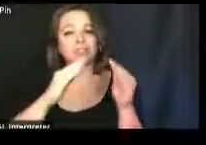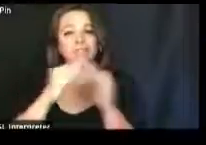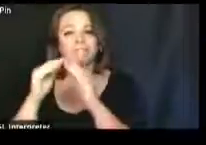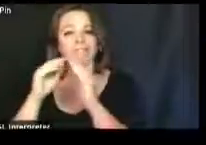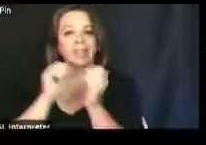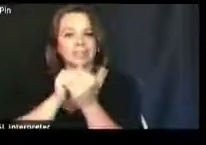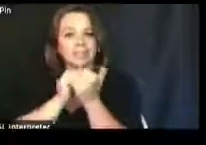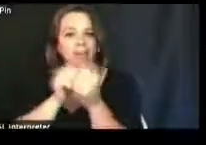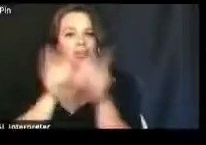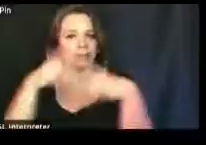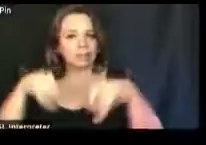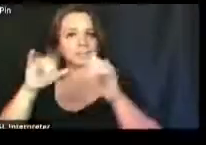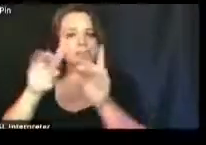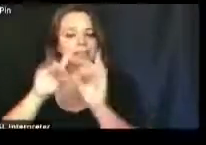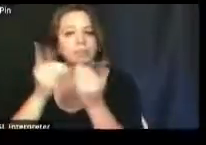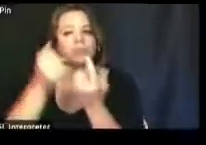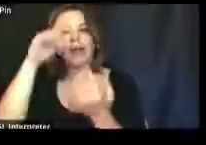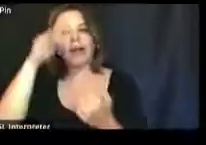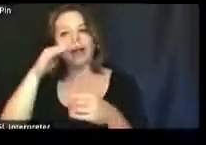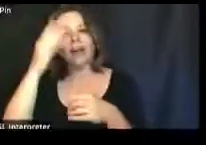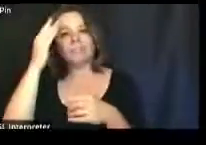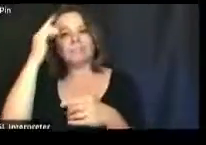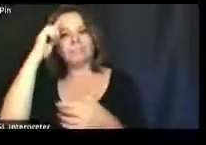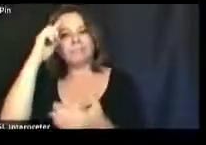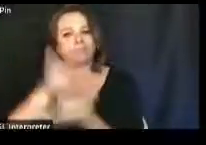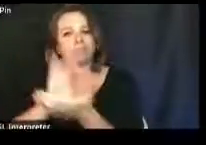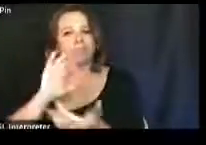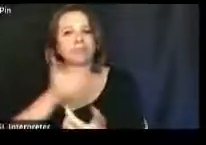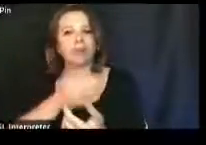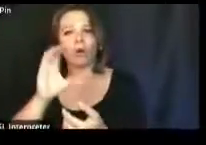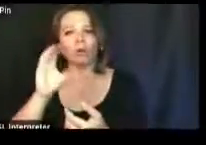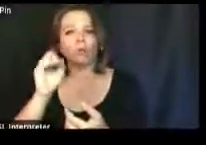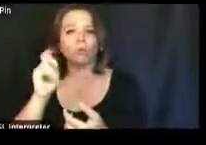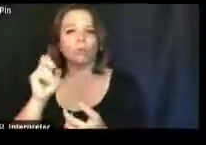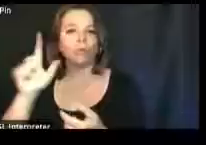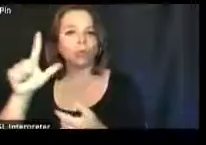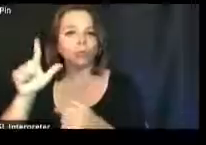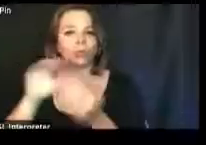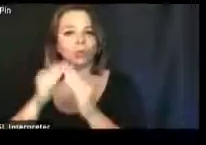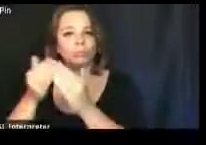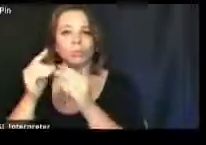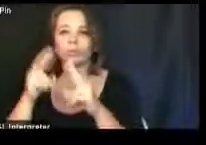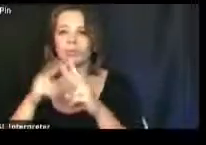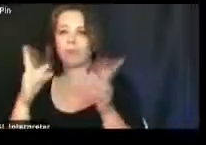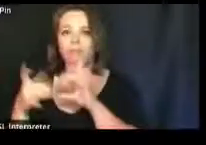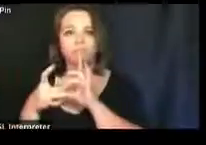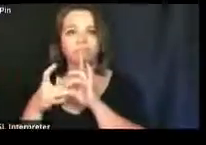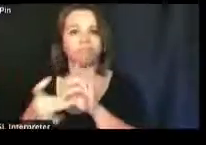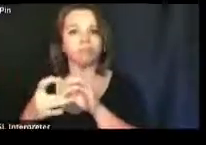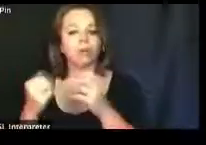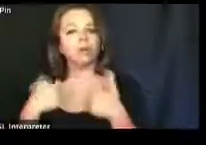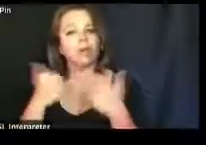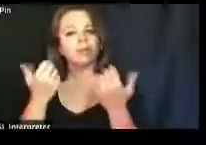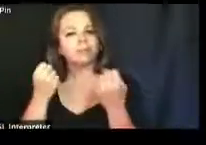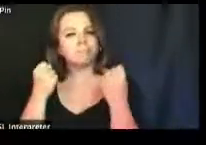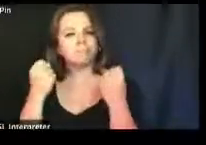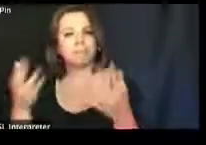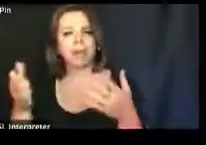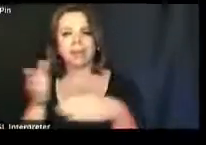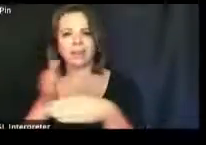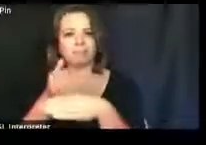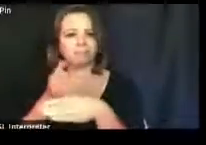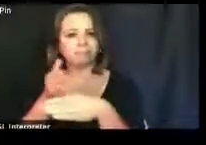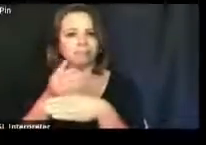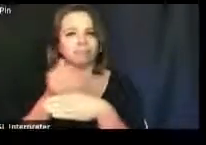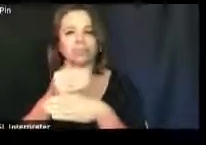I believe that our coastal community is a very tight-knit community. We have a lot of in common. For